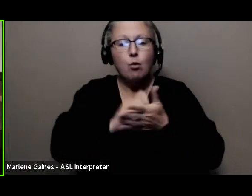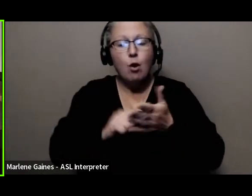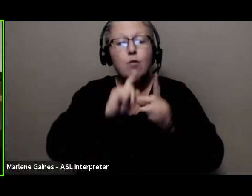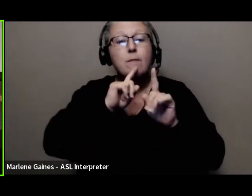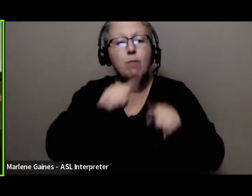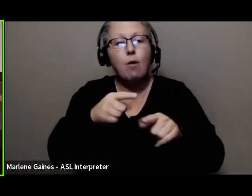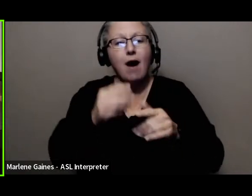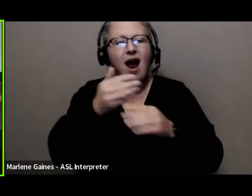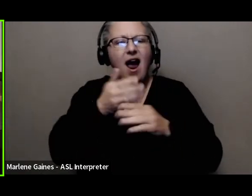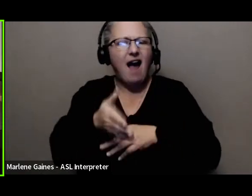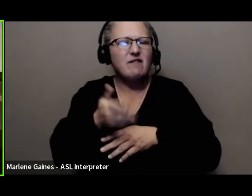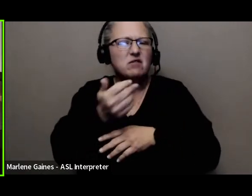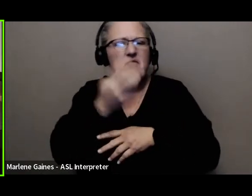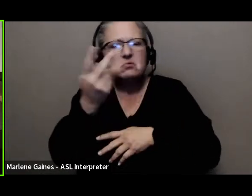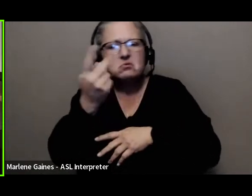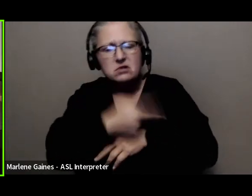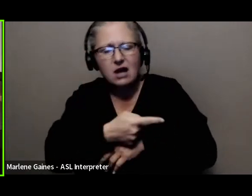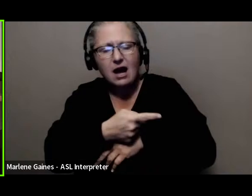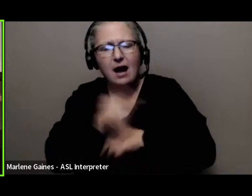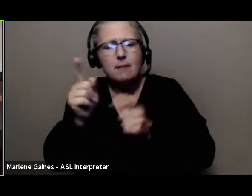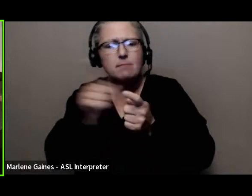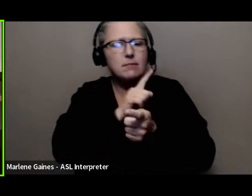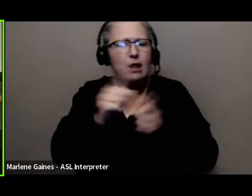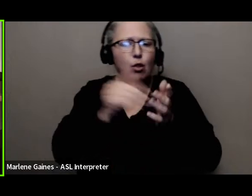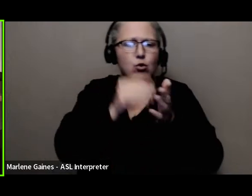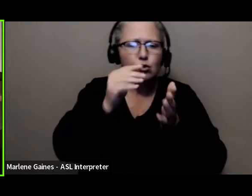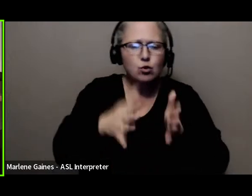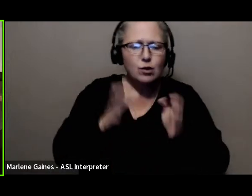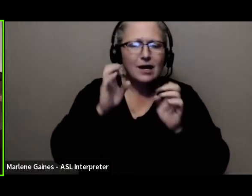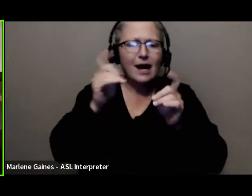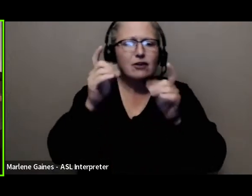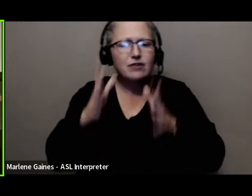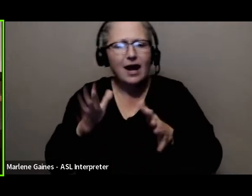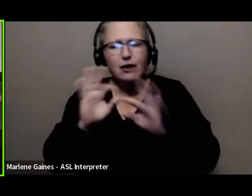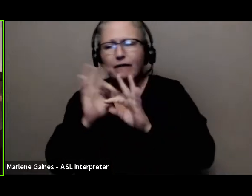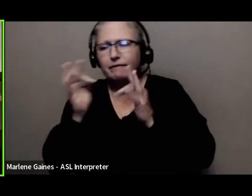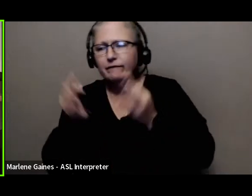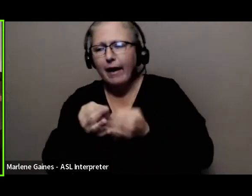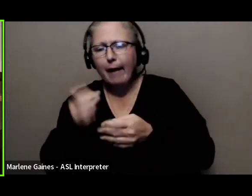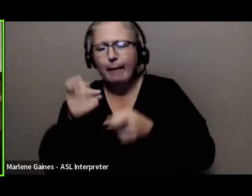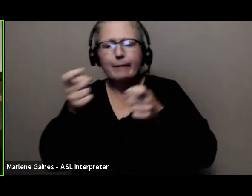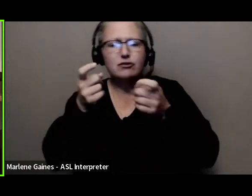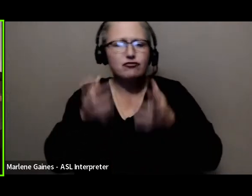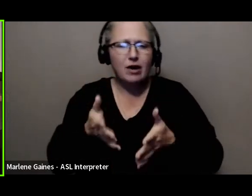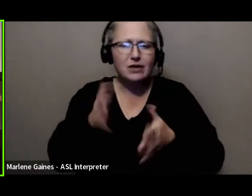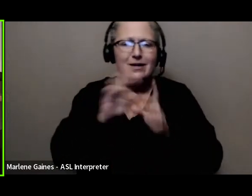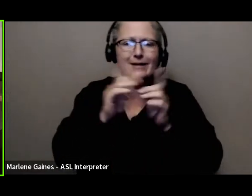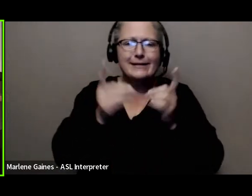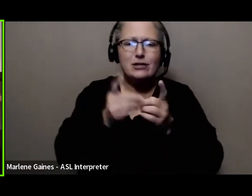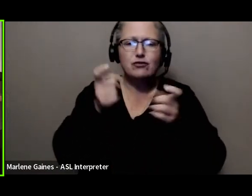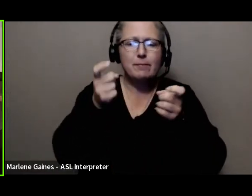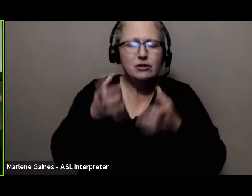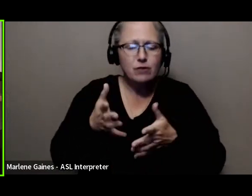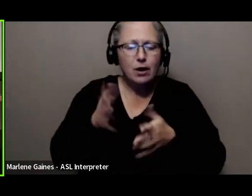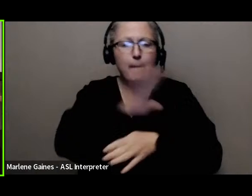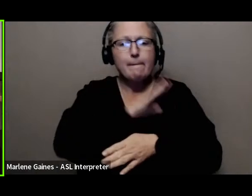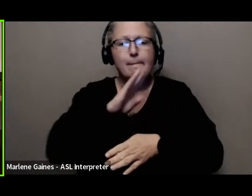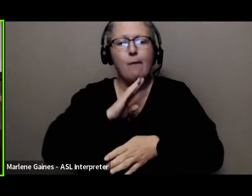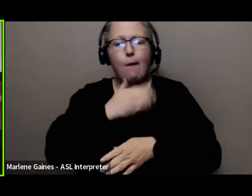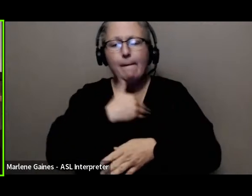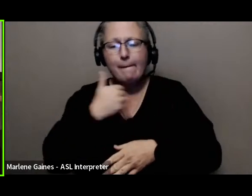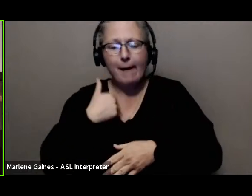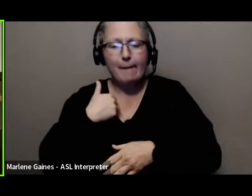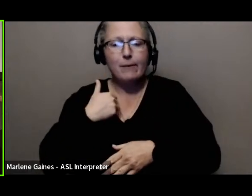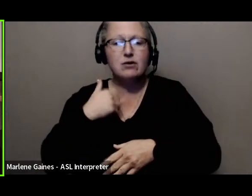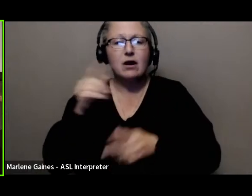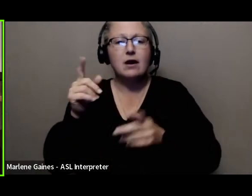after spending a couple of days with us. They meet with students and educators and families, administration, district administration, board members,